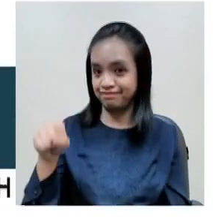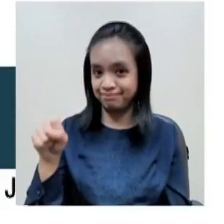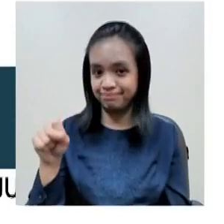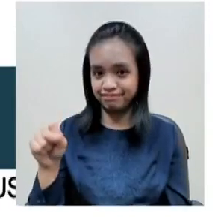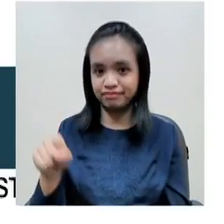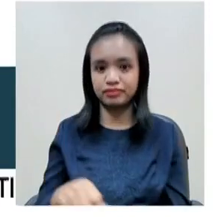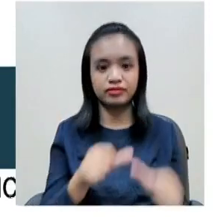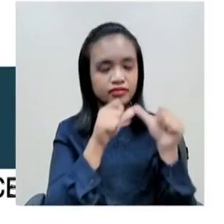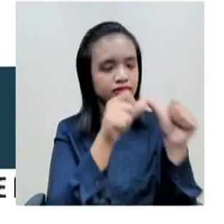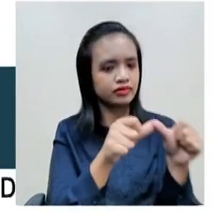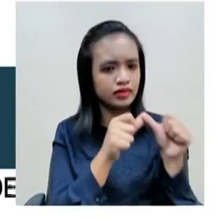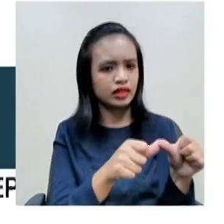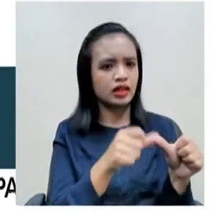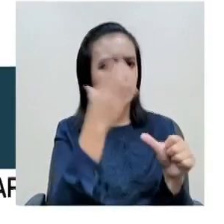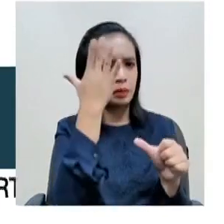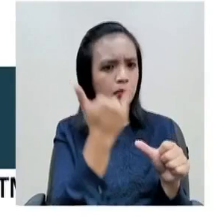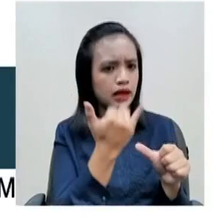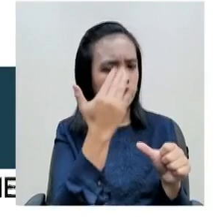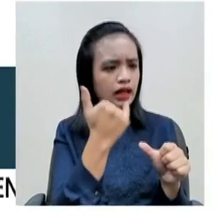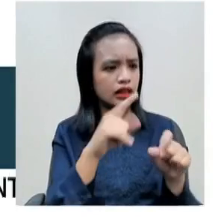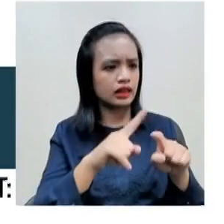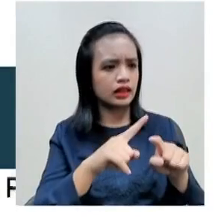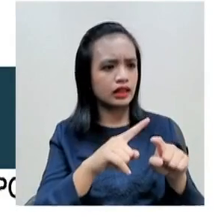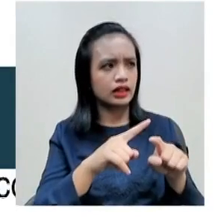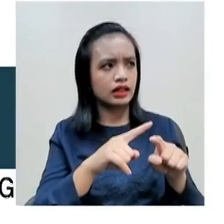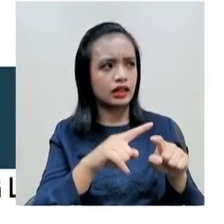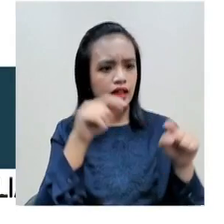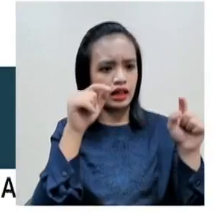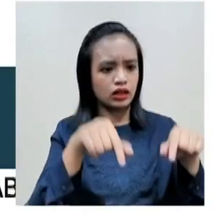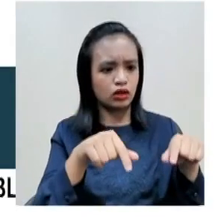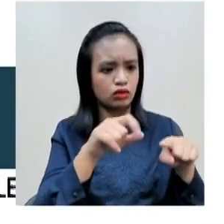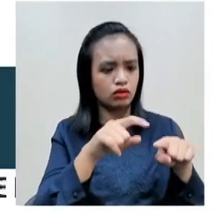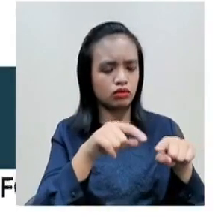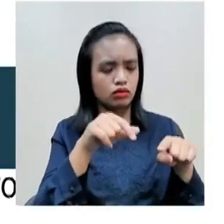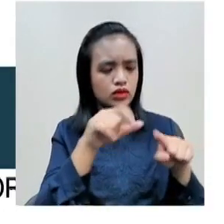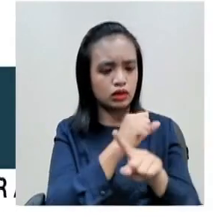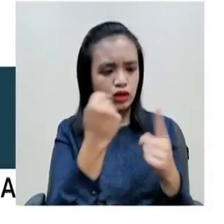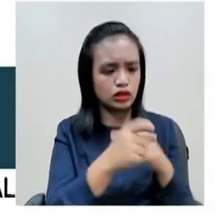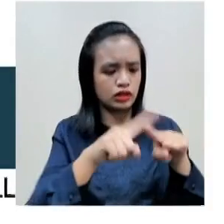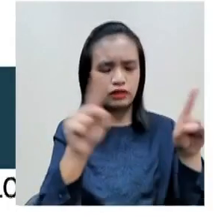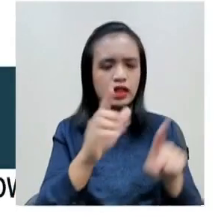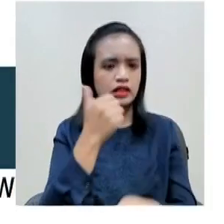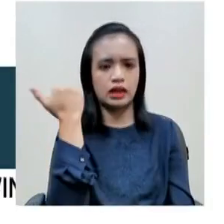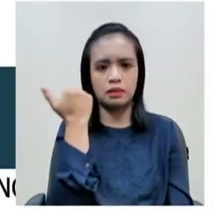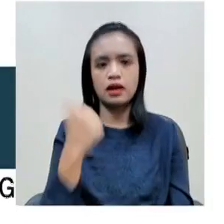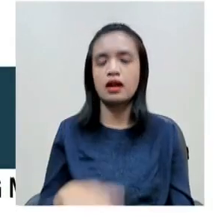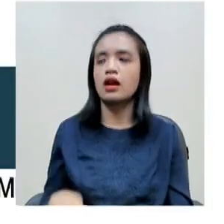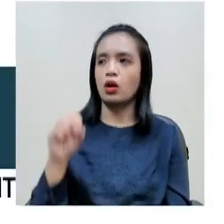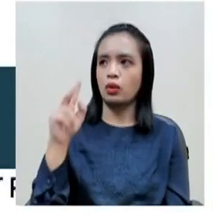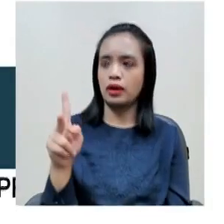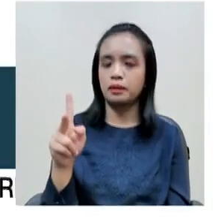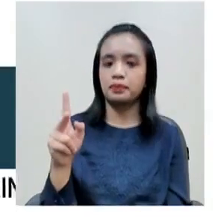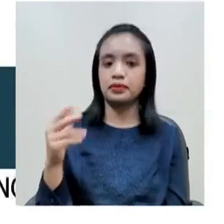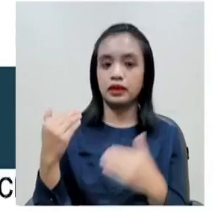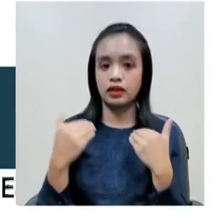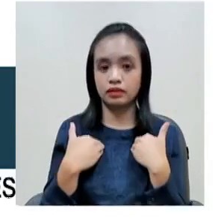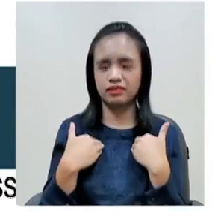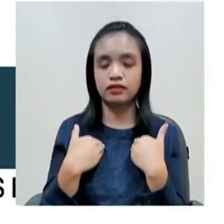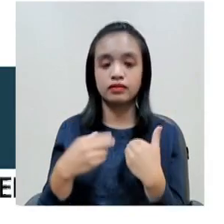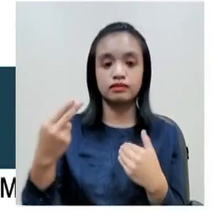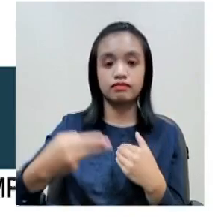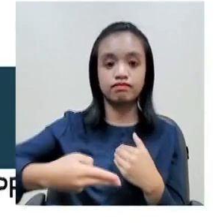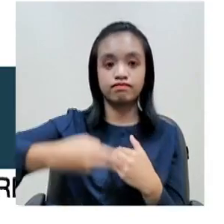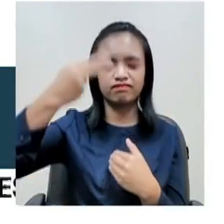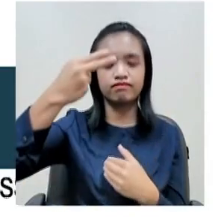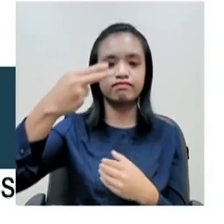What makes the situation different from the previous events? Okay, we recorded a relatively high sulfur dioxide